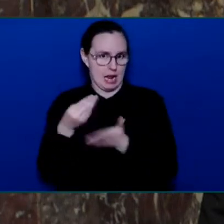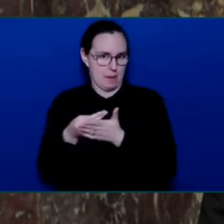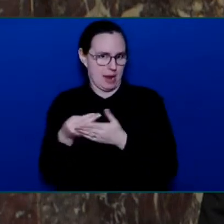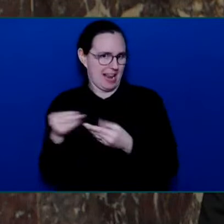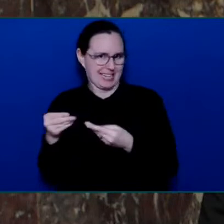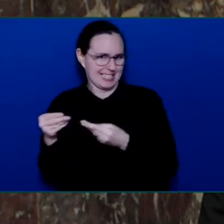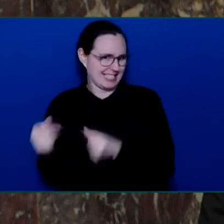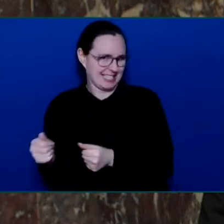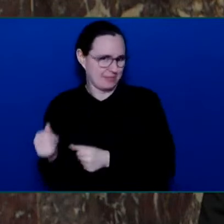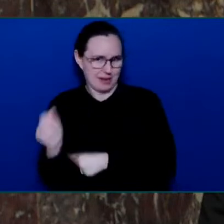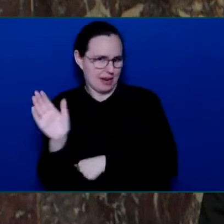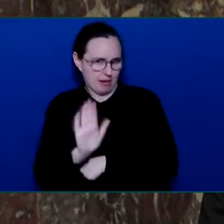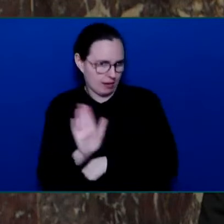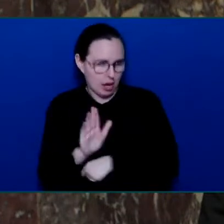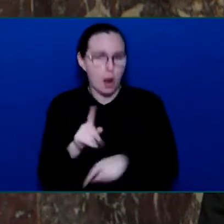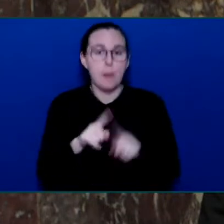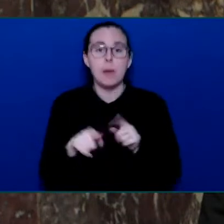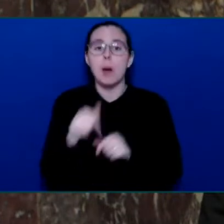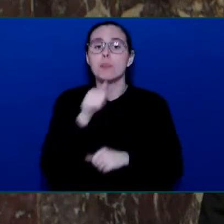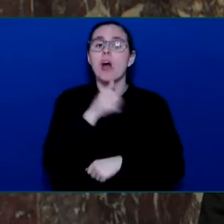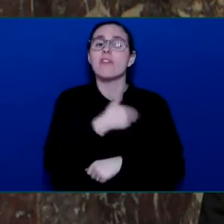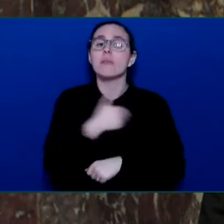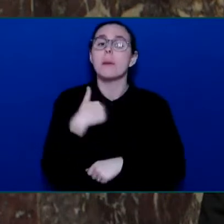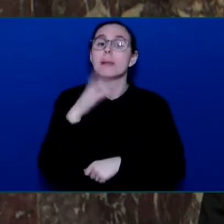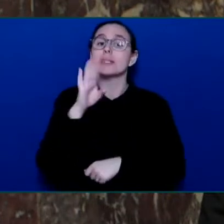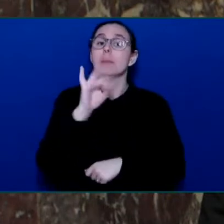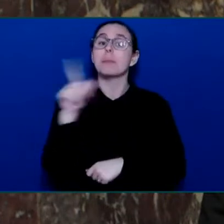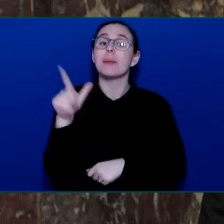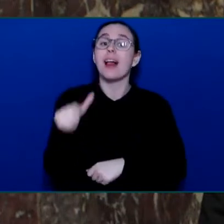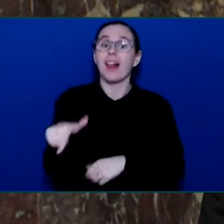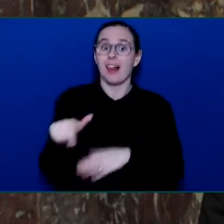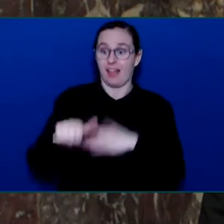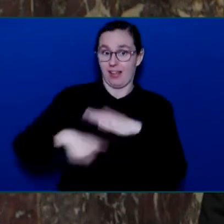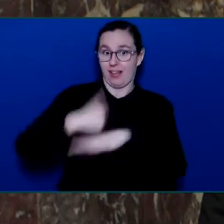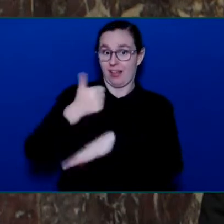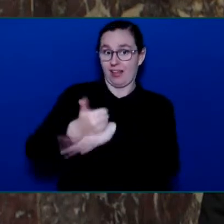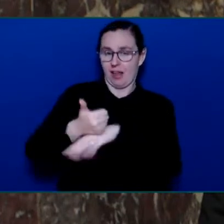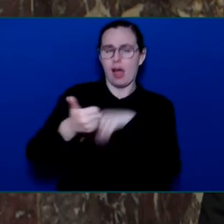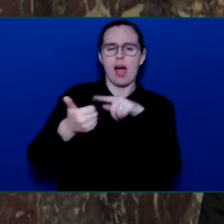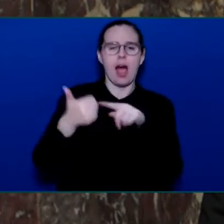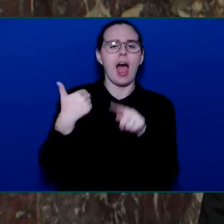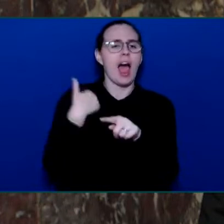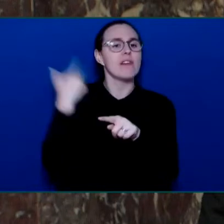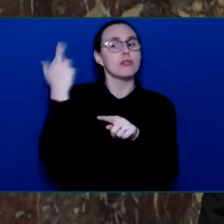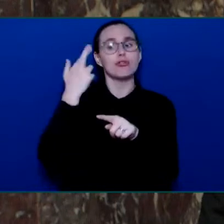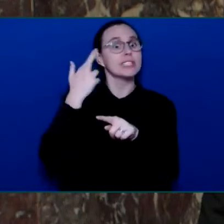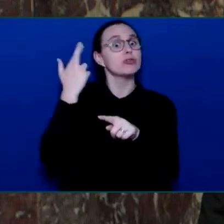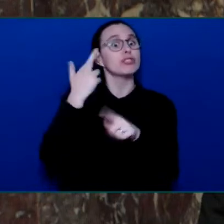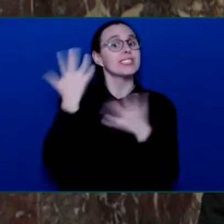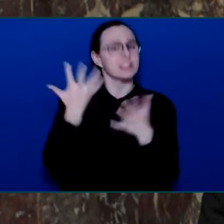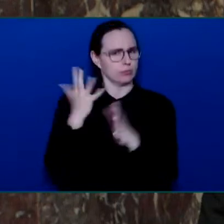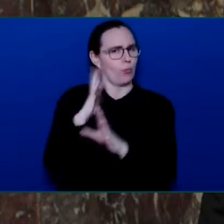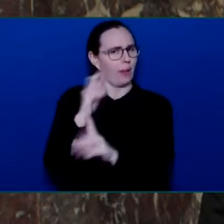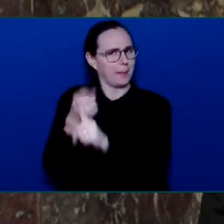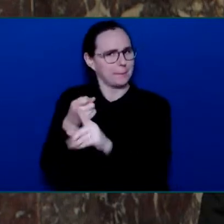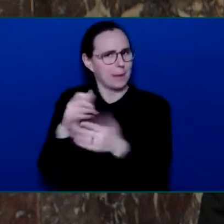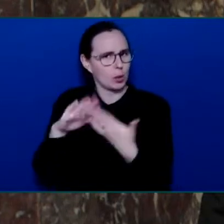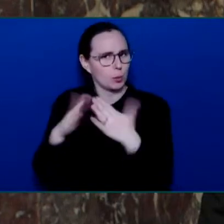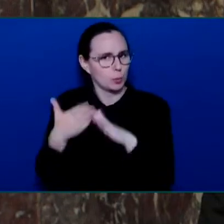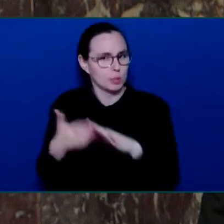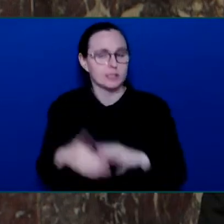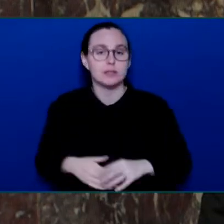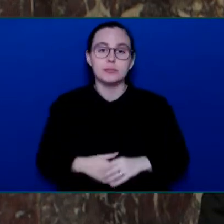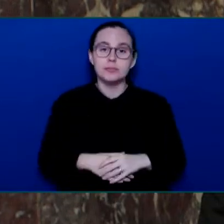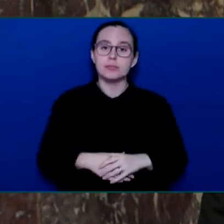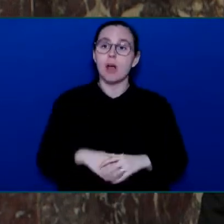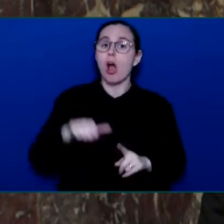parliaments around the world, private members' bills have introduced significant social reforms, including legalizing same-sex marriage and